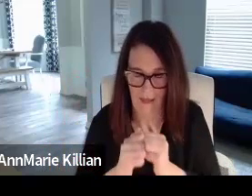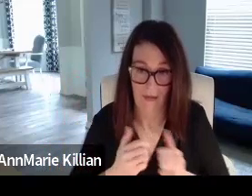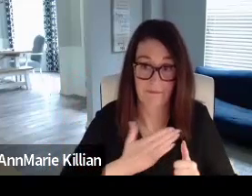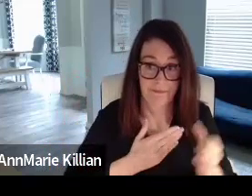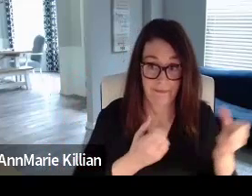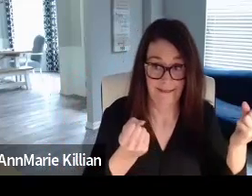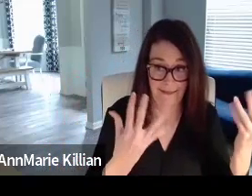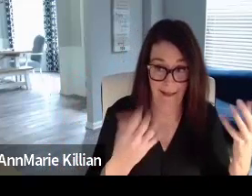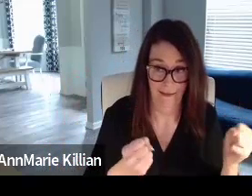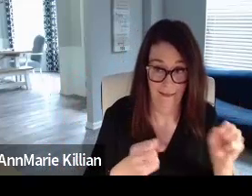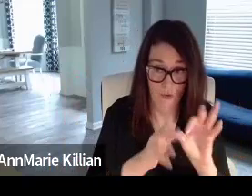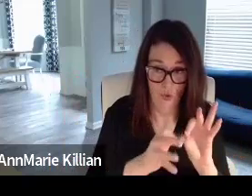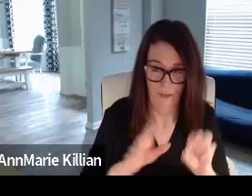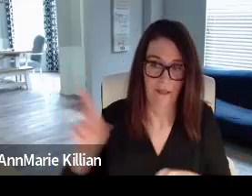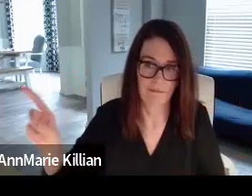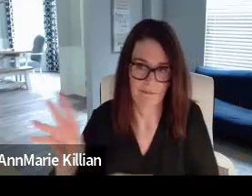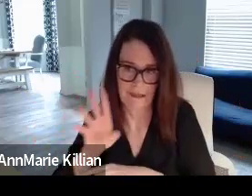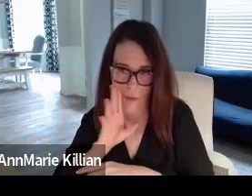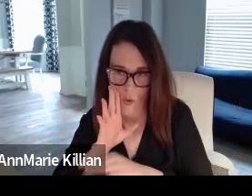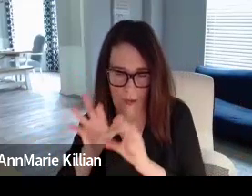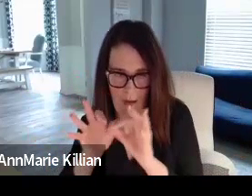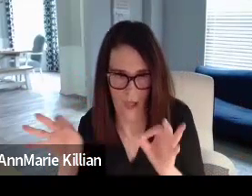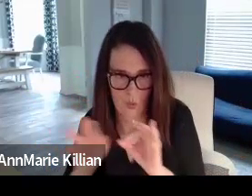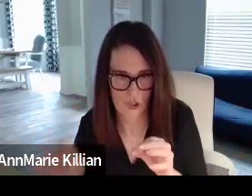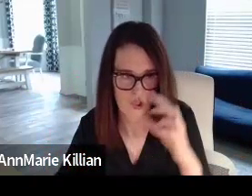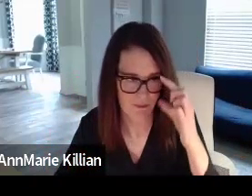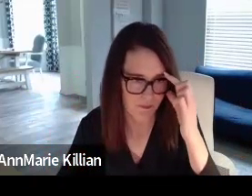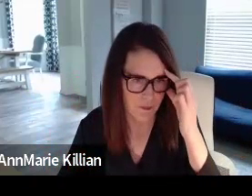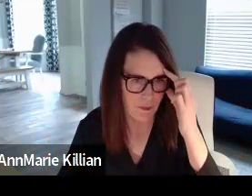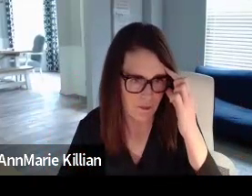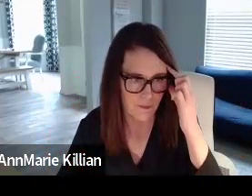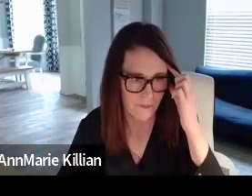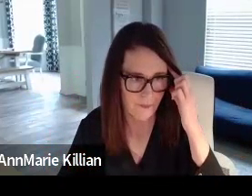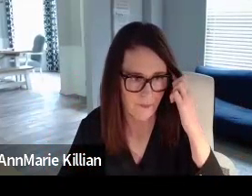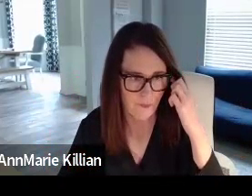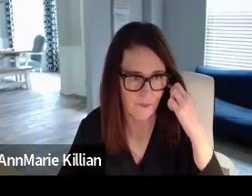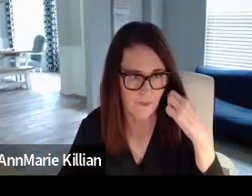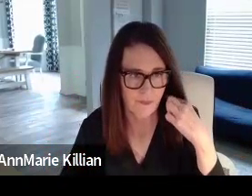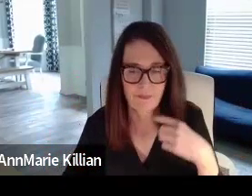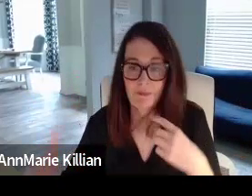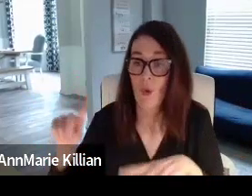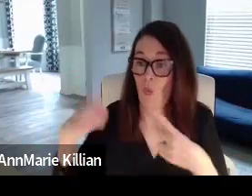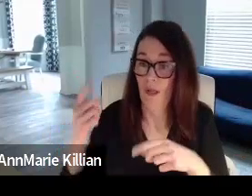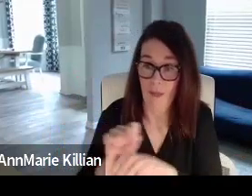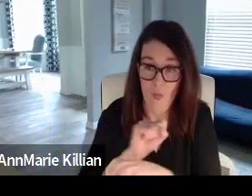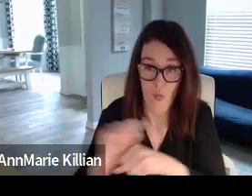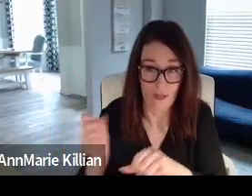both align and we collaborate together with interpreters and spoken languages.